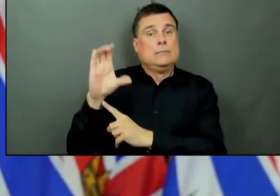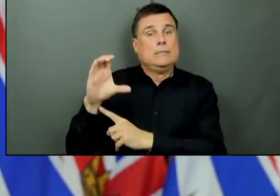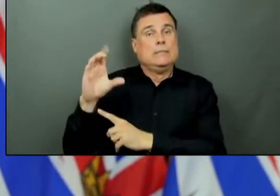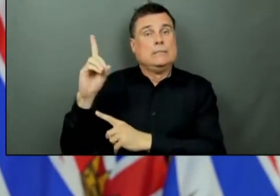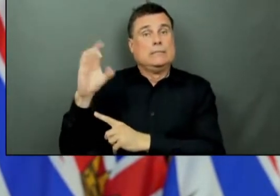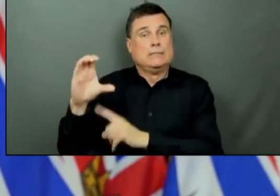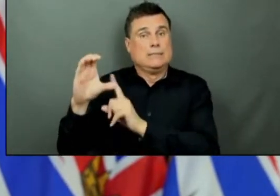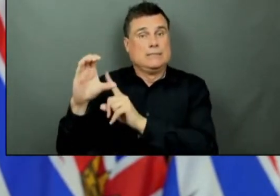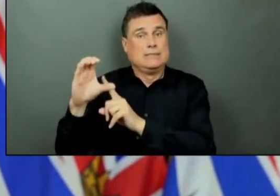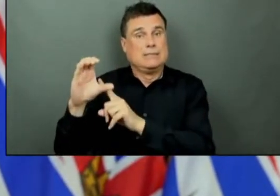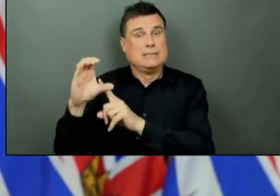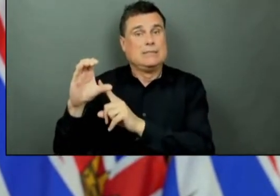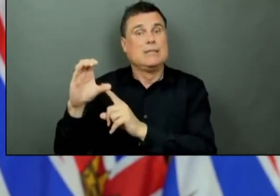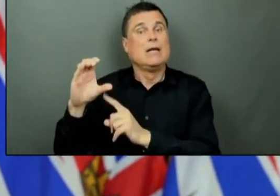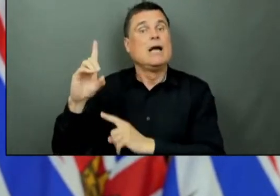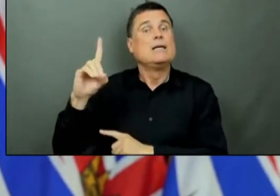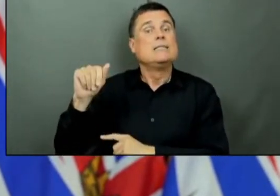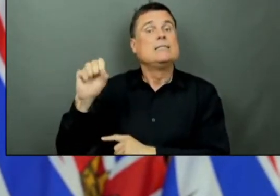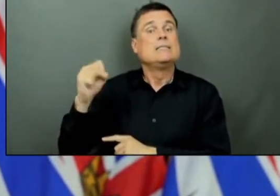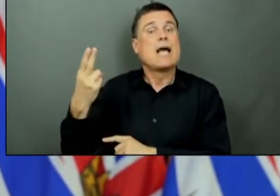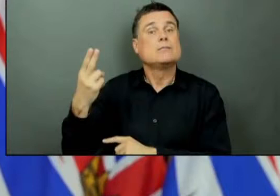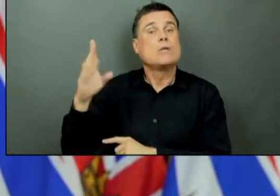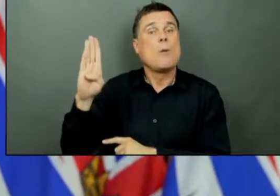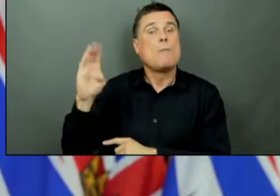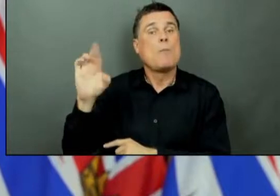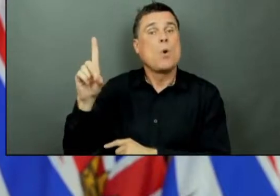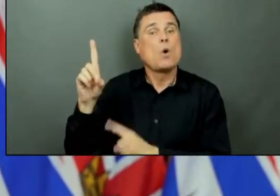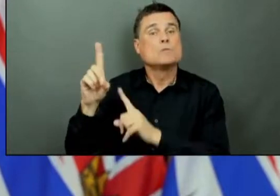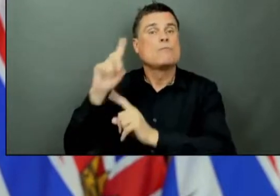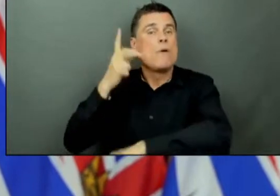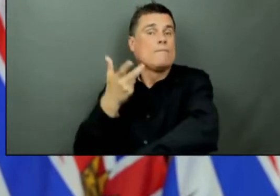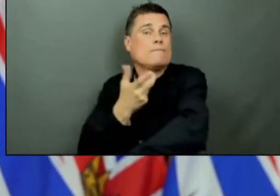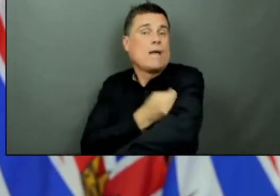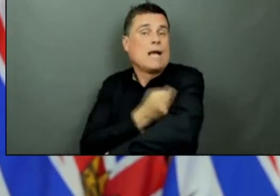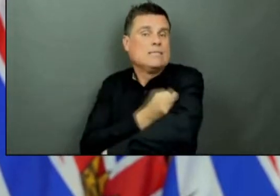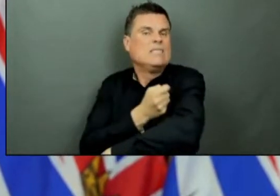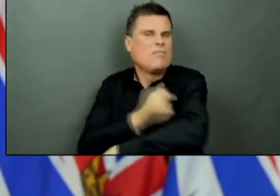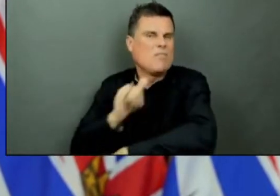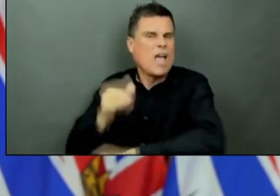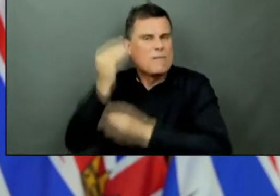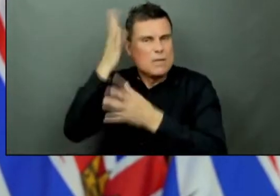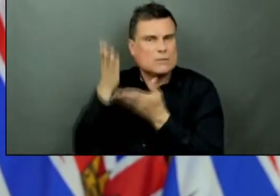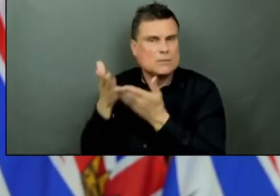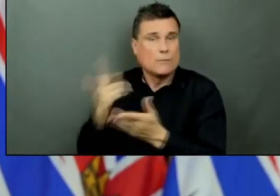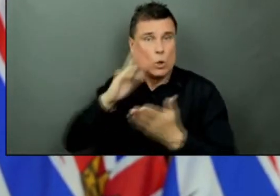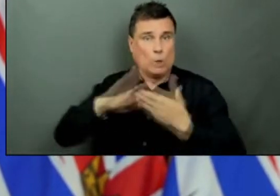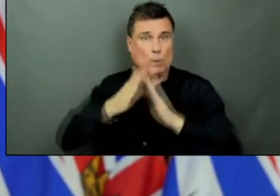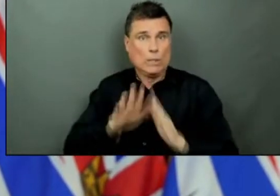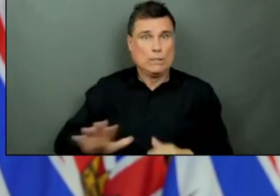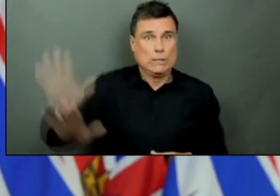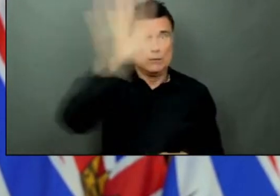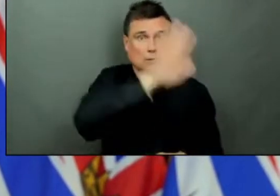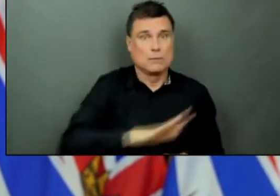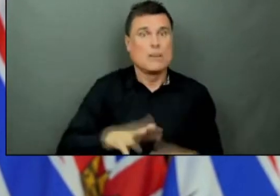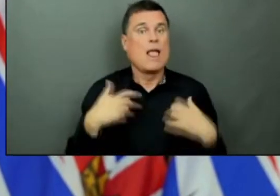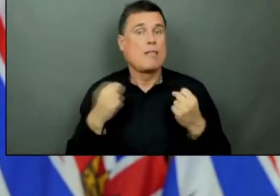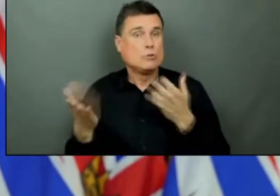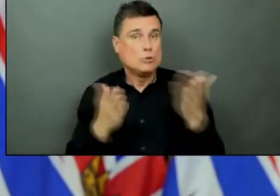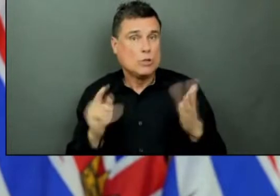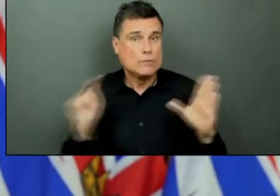coverage, test positivity, and case rates for CHSA, that's Community Health Service Area, and LHA, Local Health Area Level